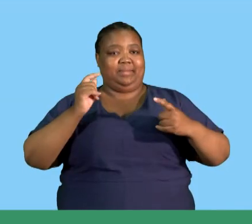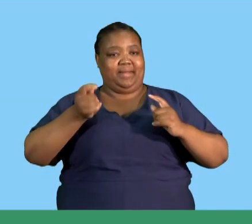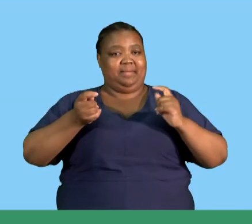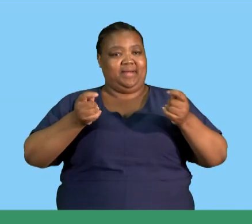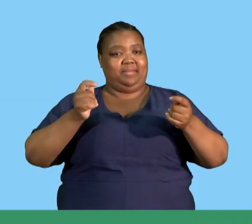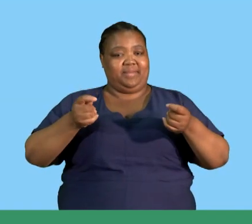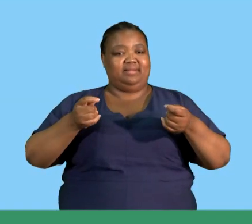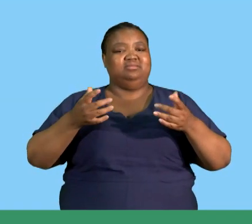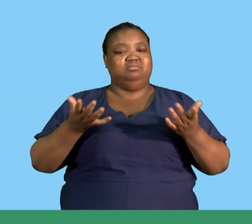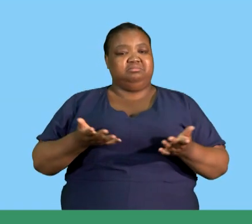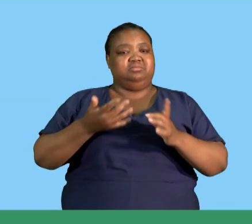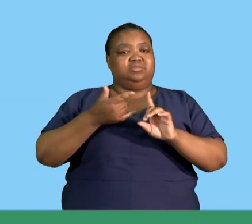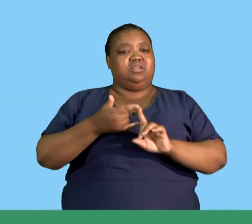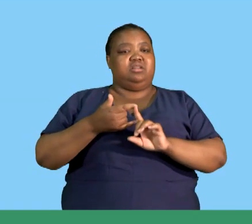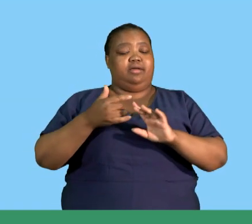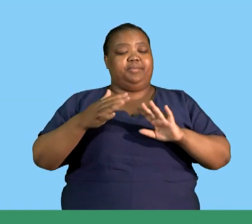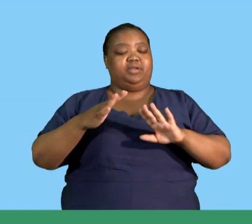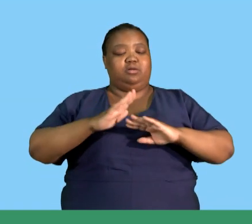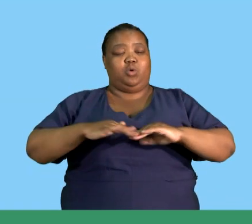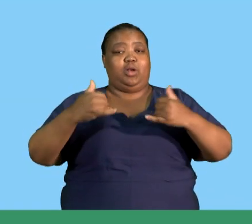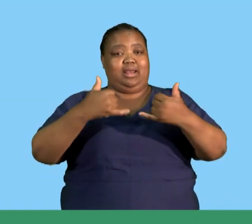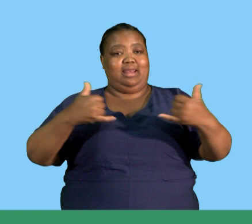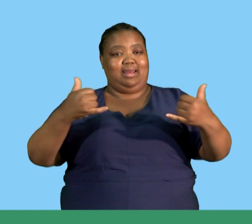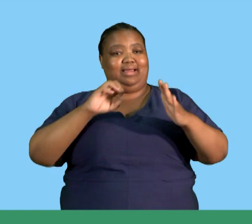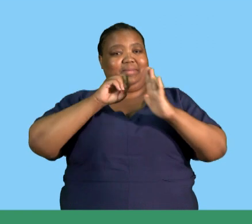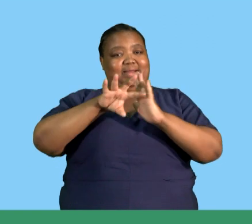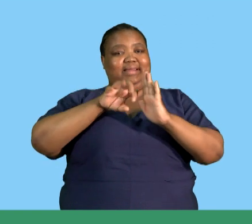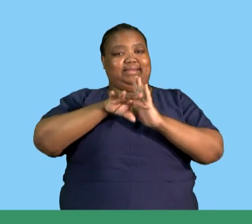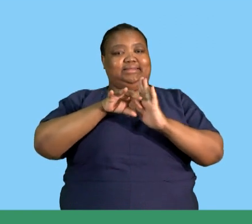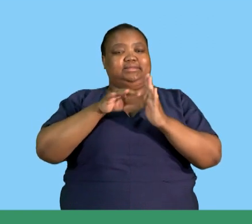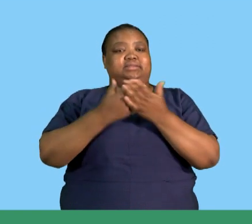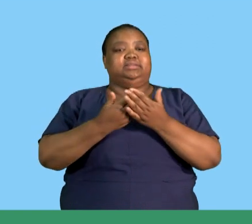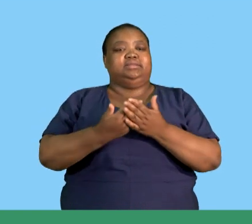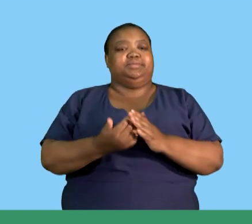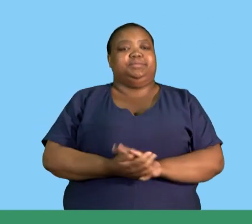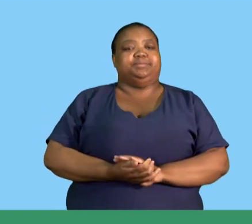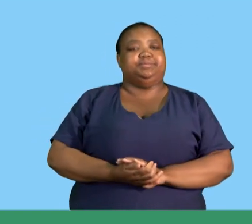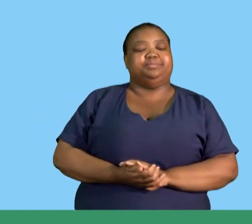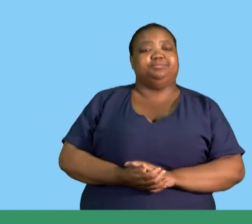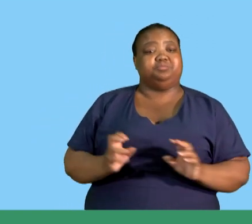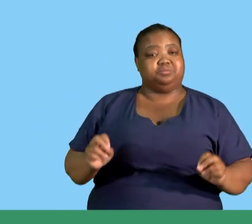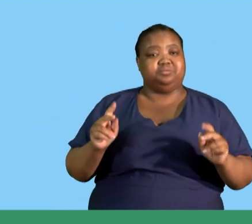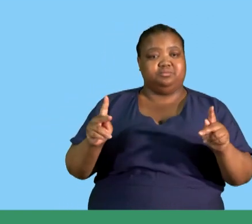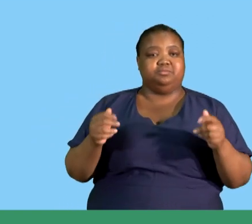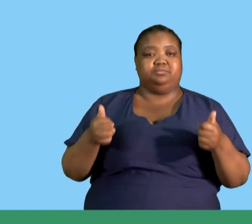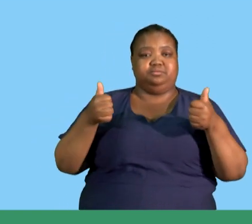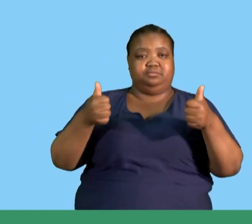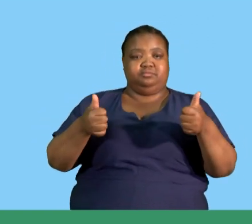is electronic marketing. So that could be an opportunity for us. So what